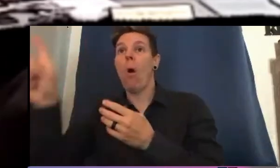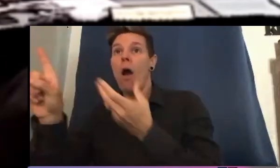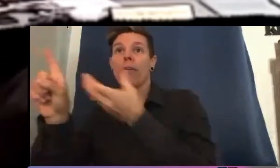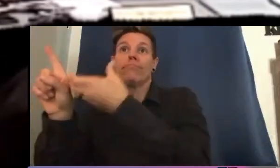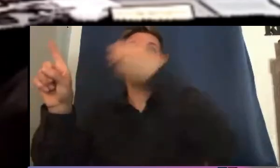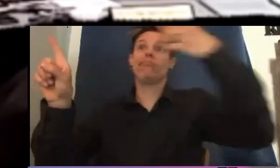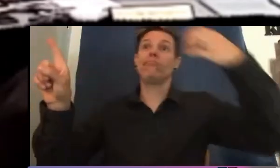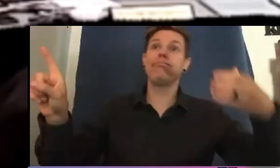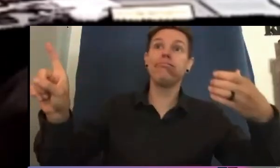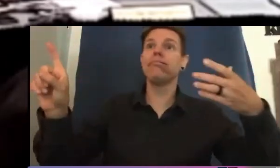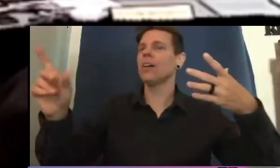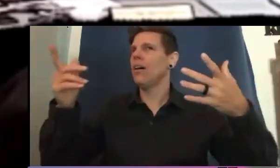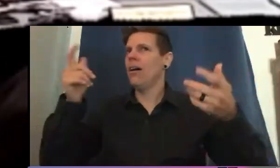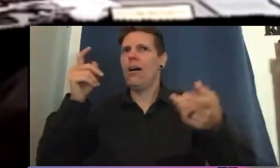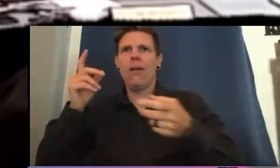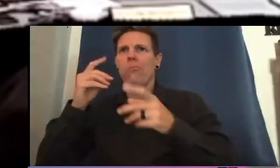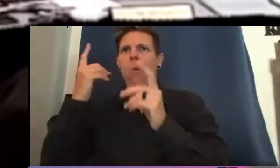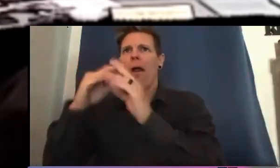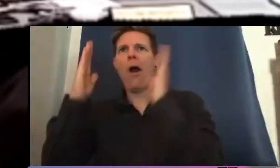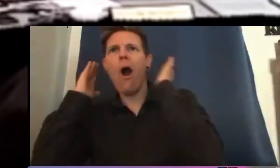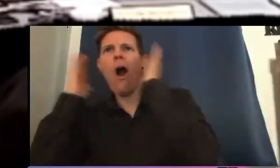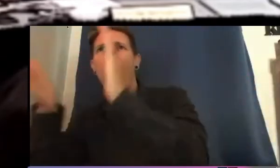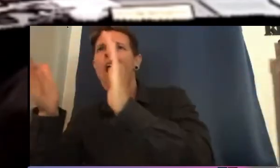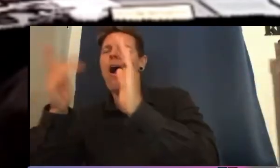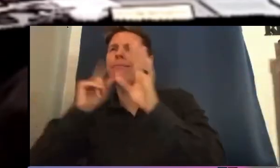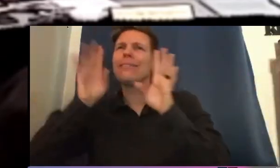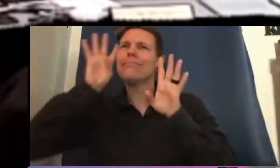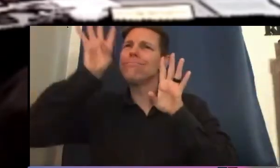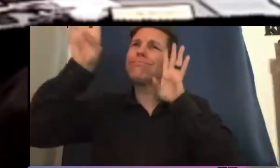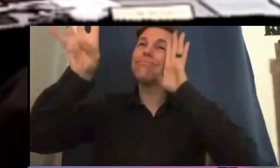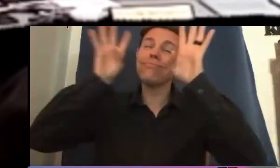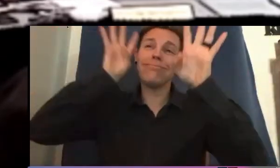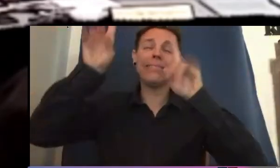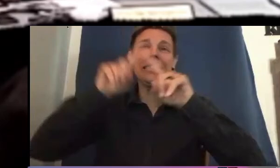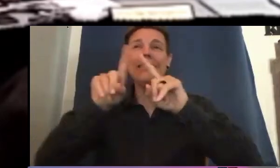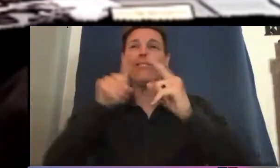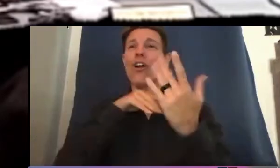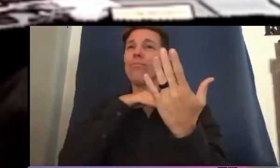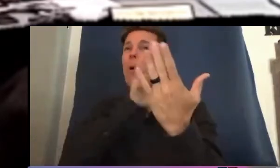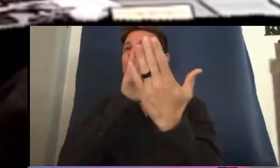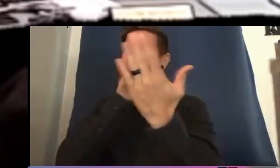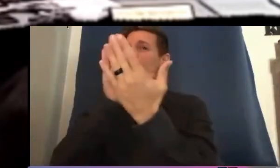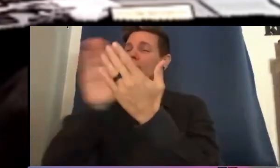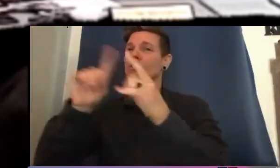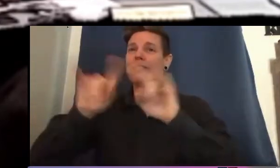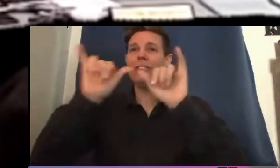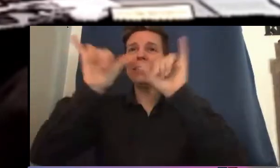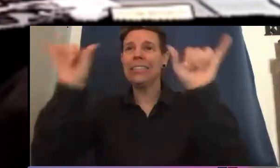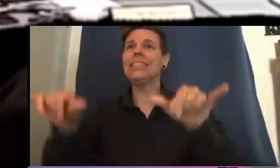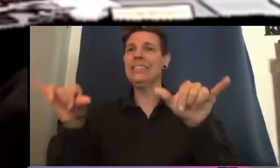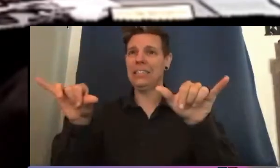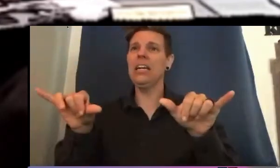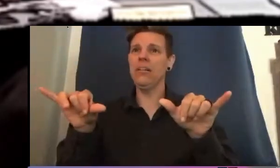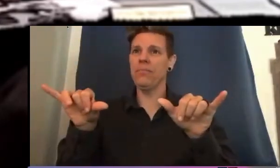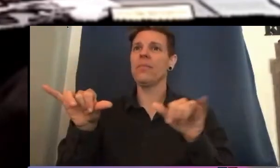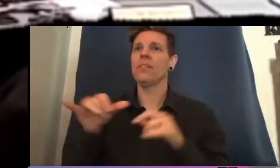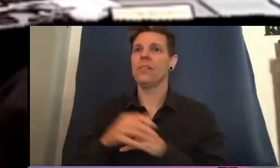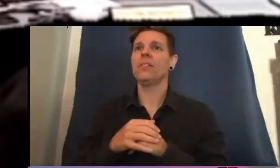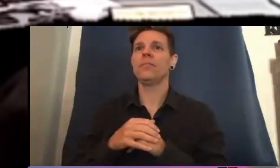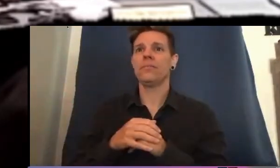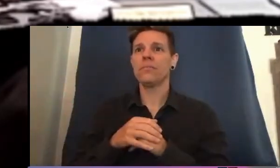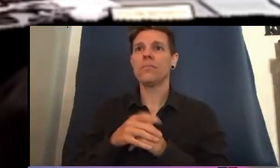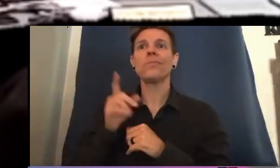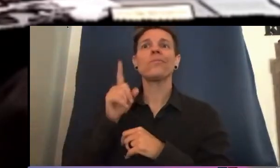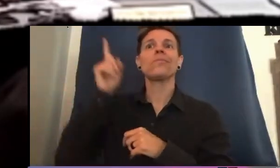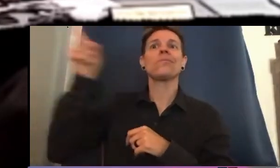adopted, the El Paso County has adopted the CDPHE school guidance, and we are following that